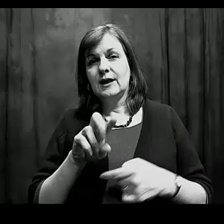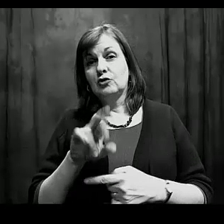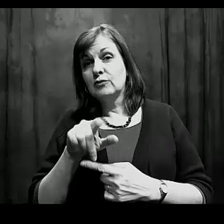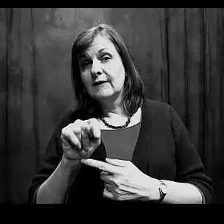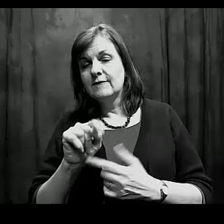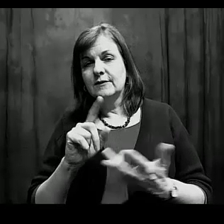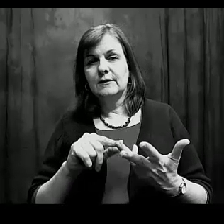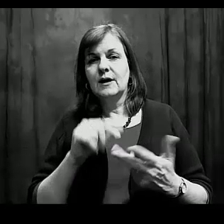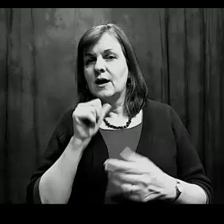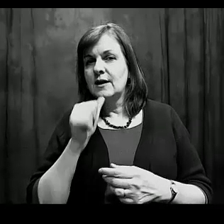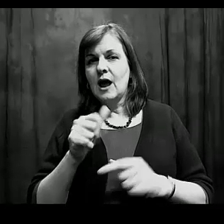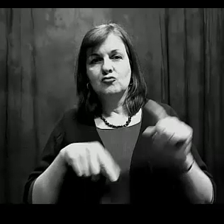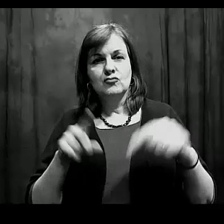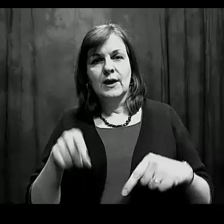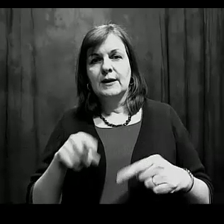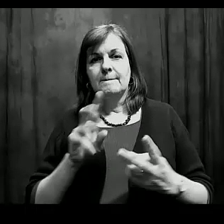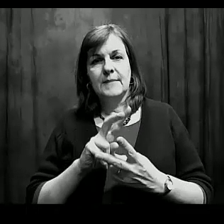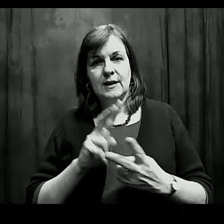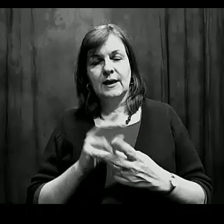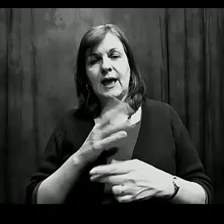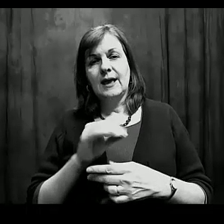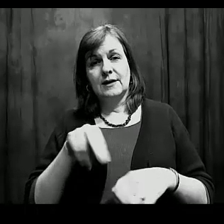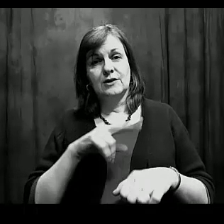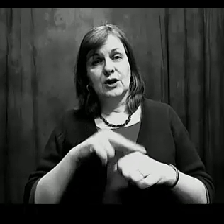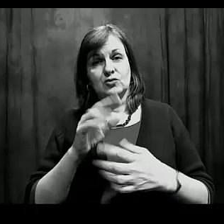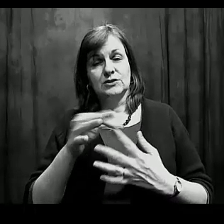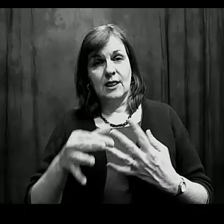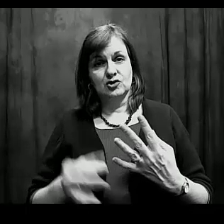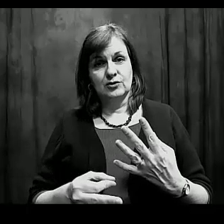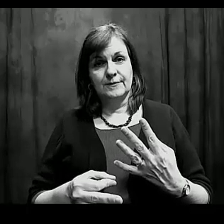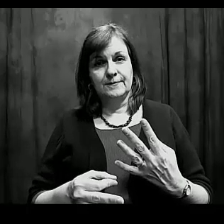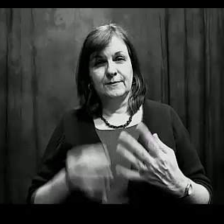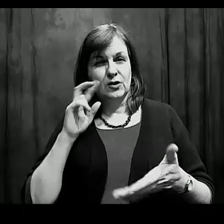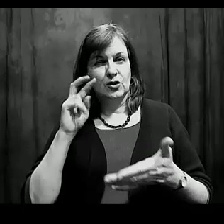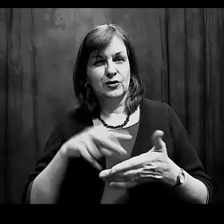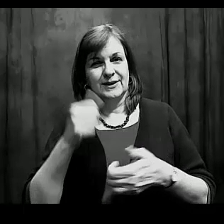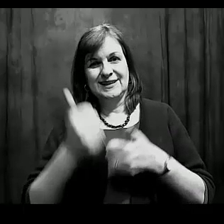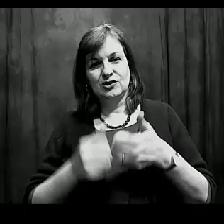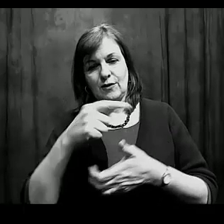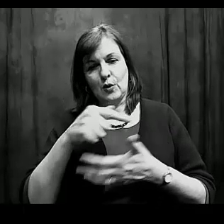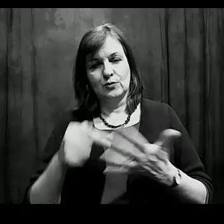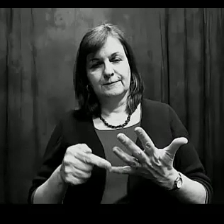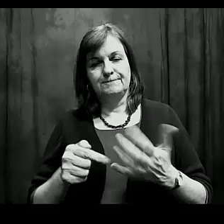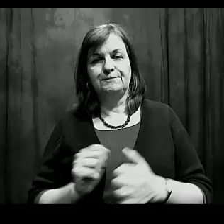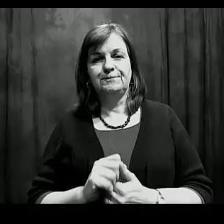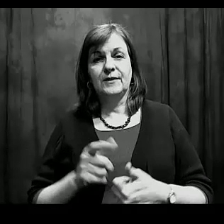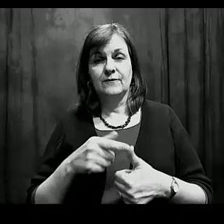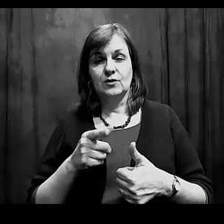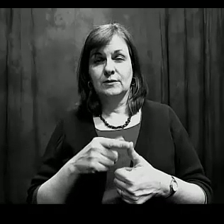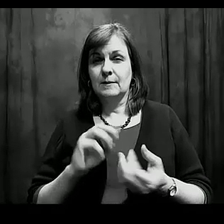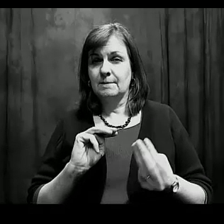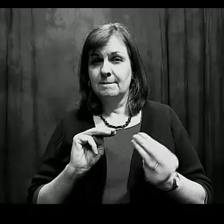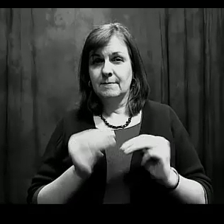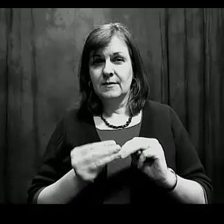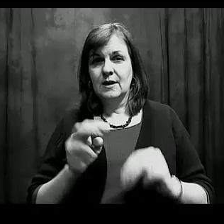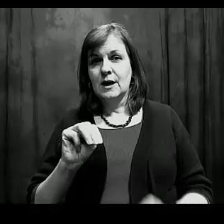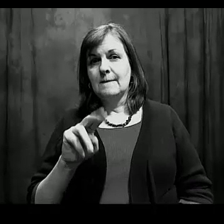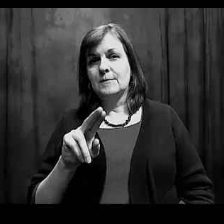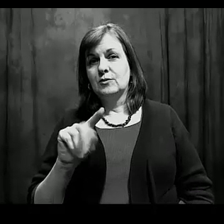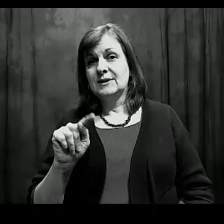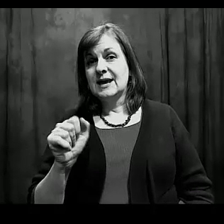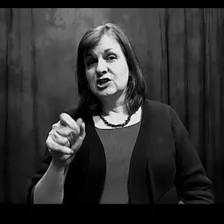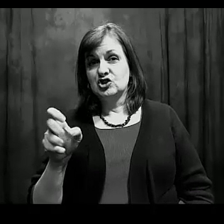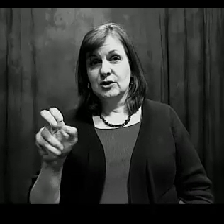drift, non-random mating, and natural selection. Let's look at these individually. So a